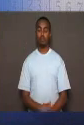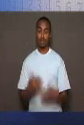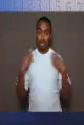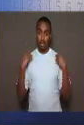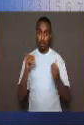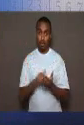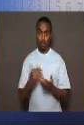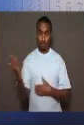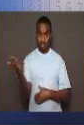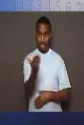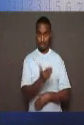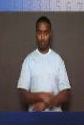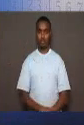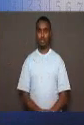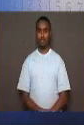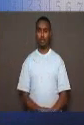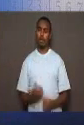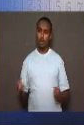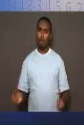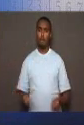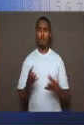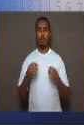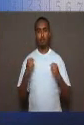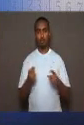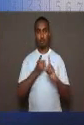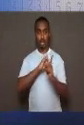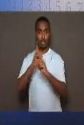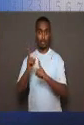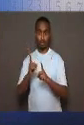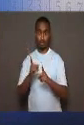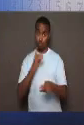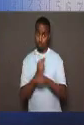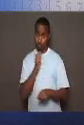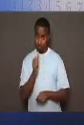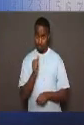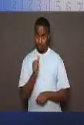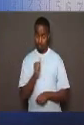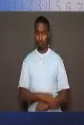Hello again, everyone. There are many possible answers, are there not?